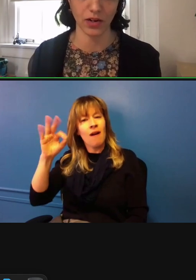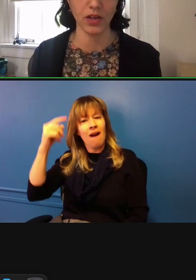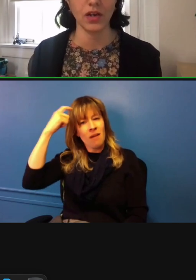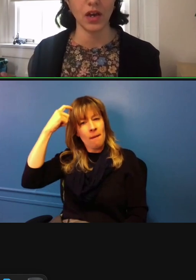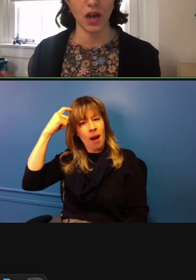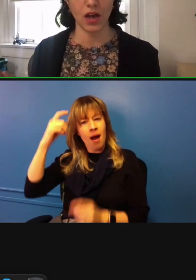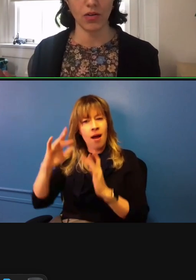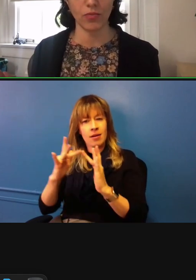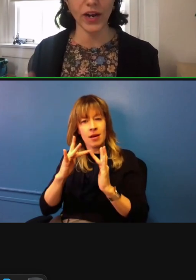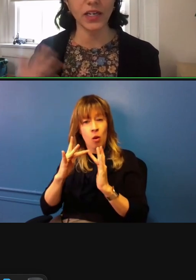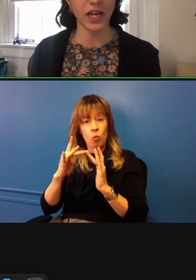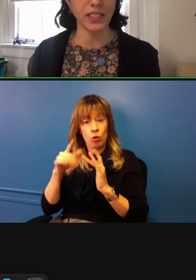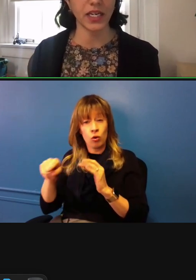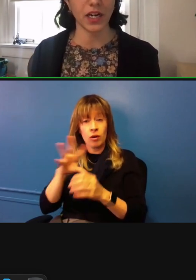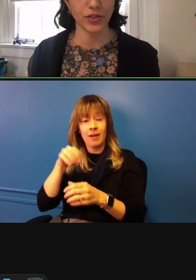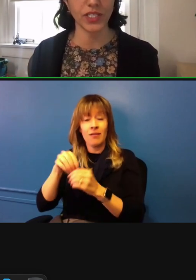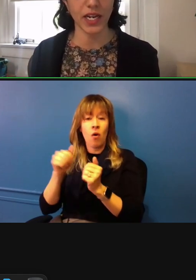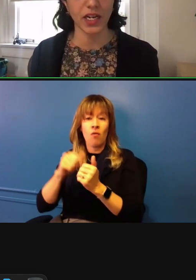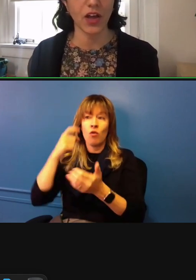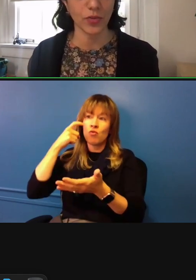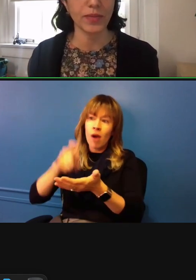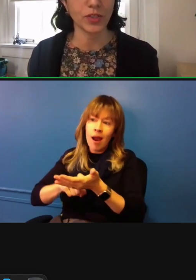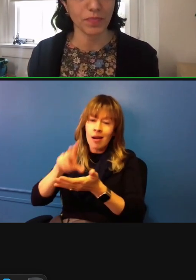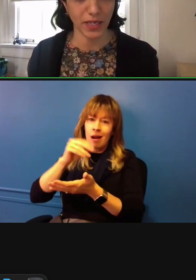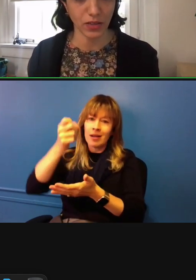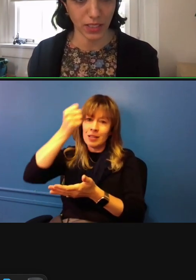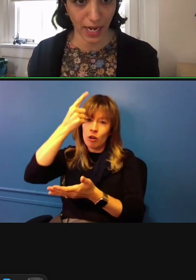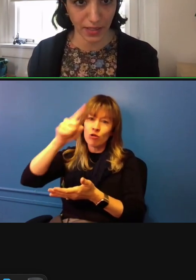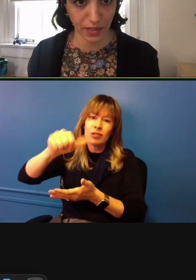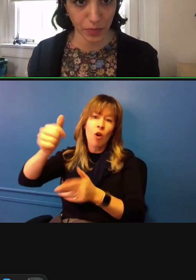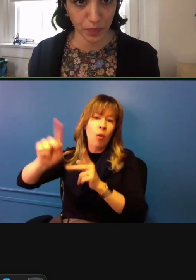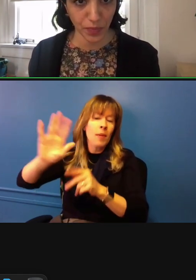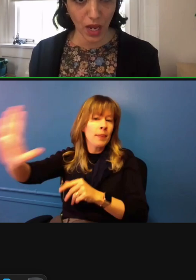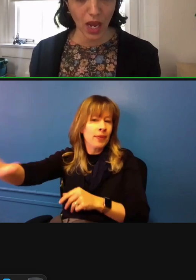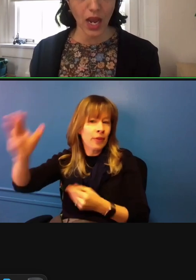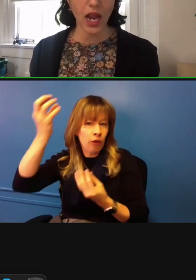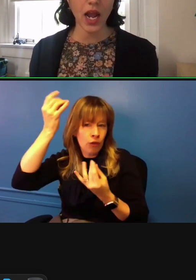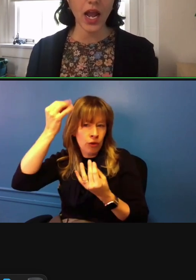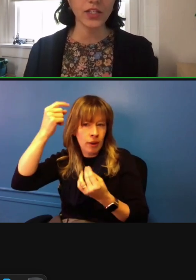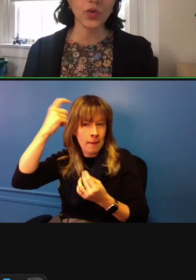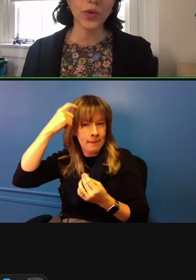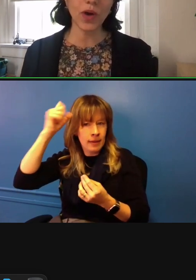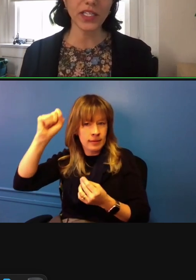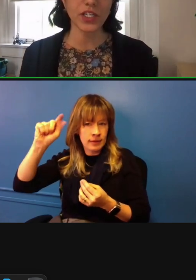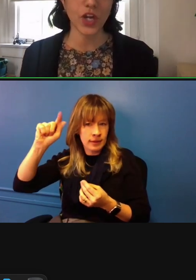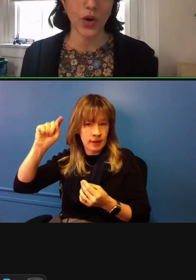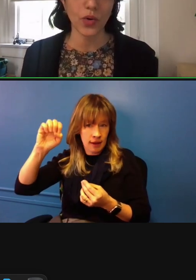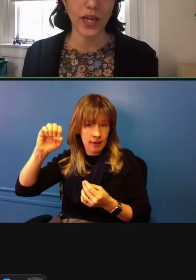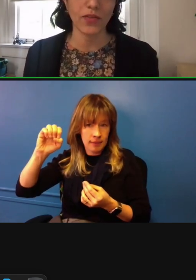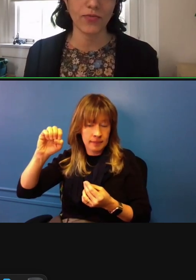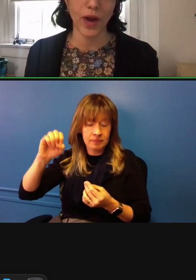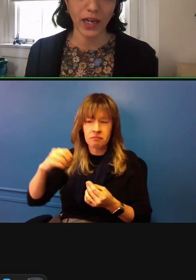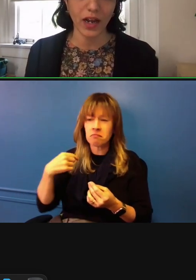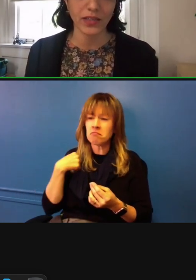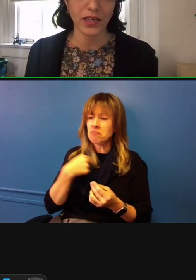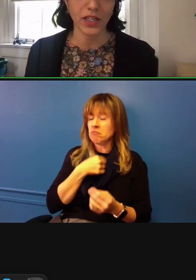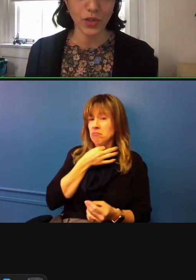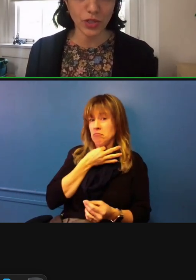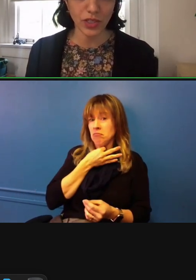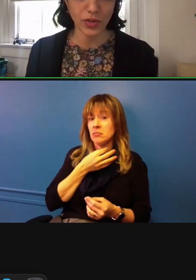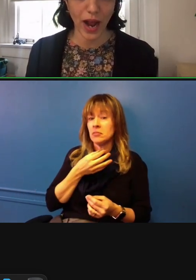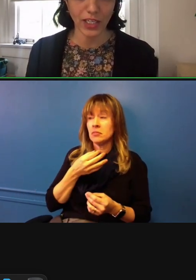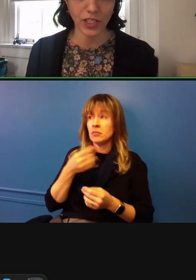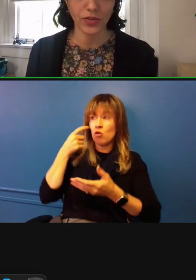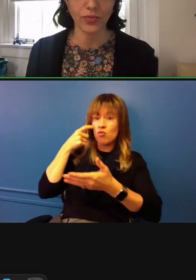involved in recognizing and understanding other people's mental states. And so we wanted to know if recognizing